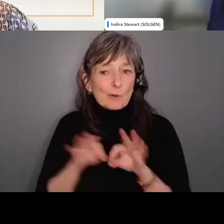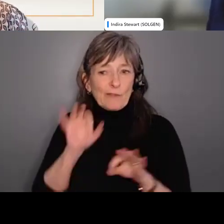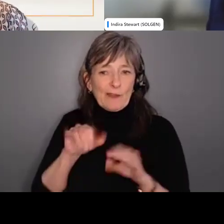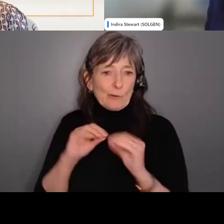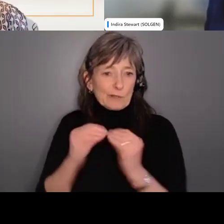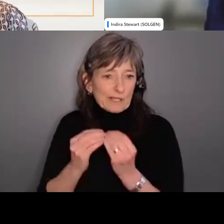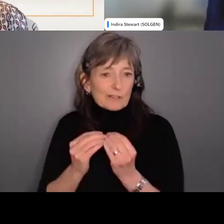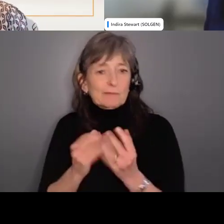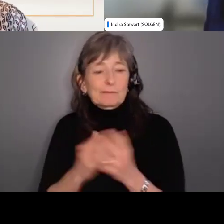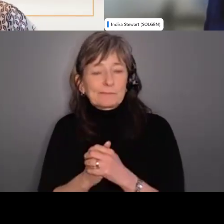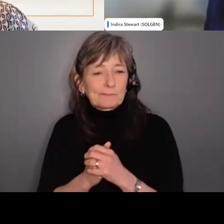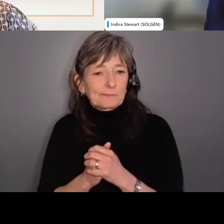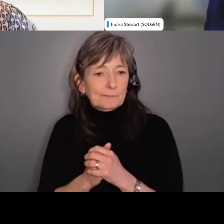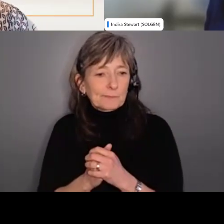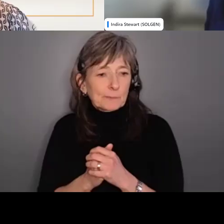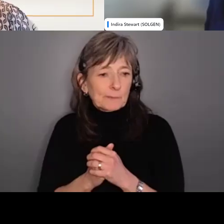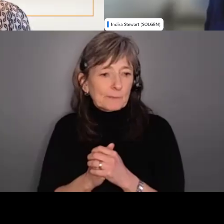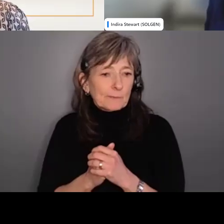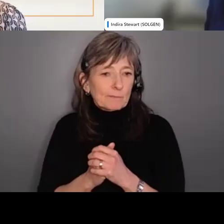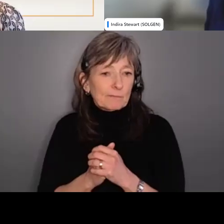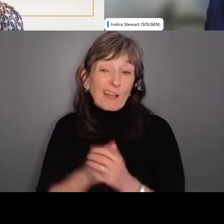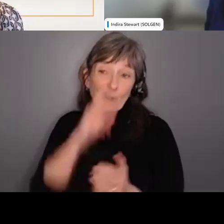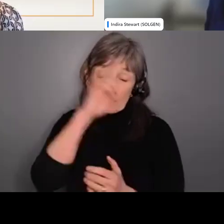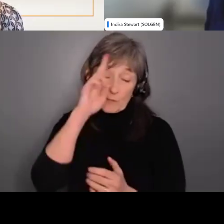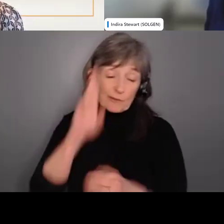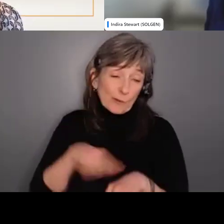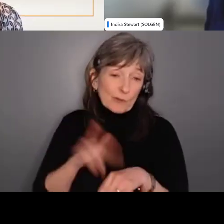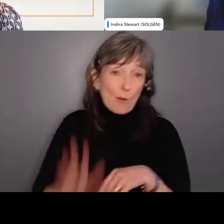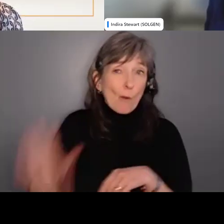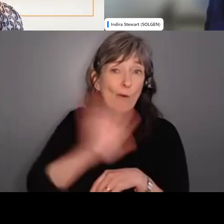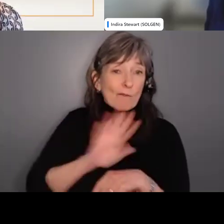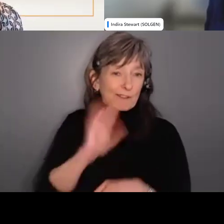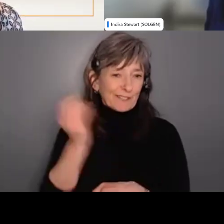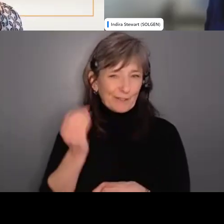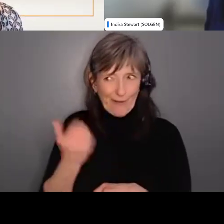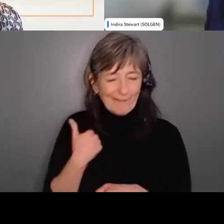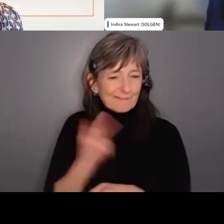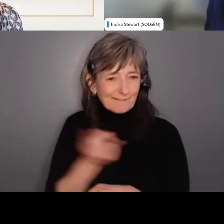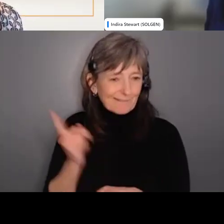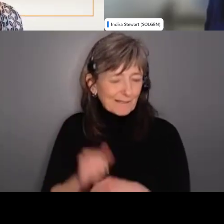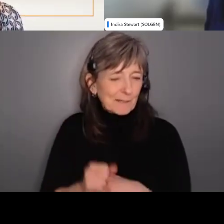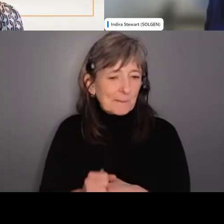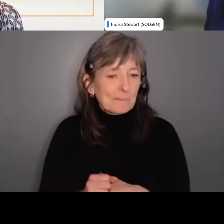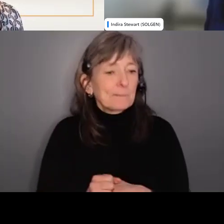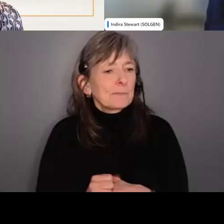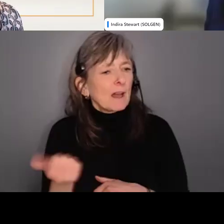are across hospitals across Ontario. Someone was just saying or just asking.